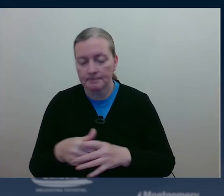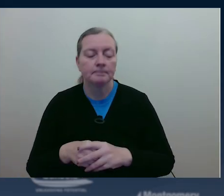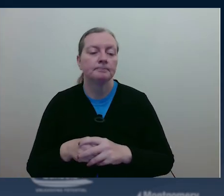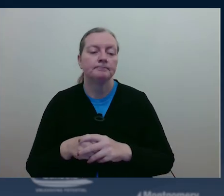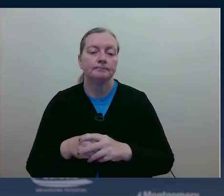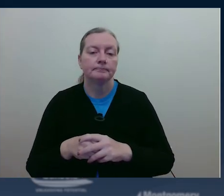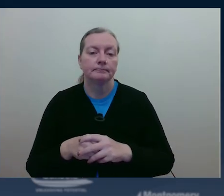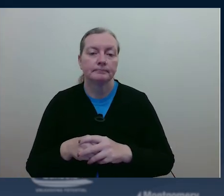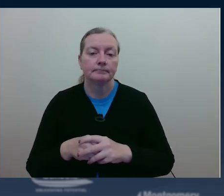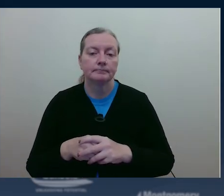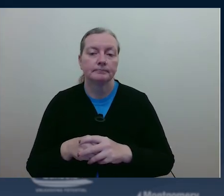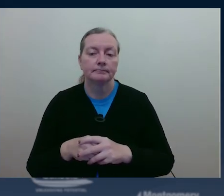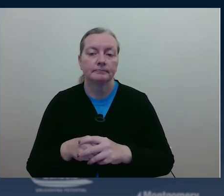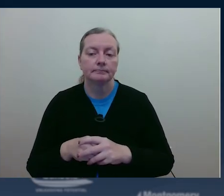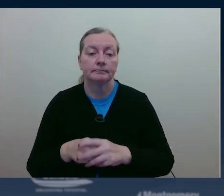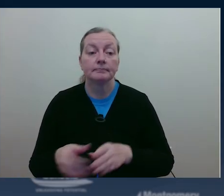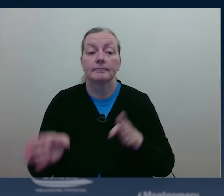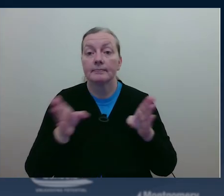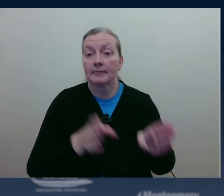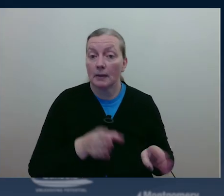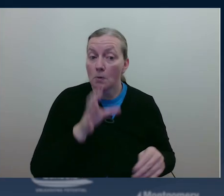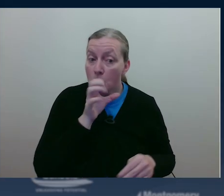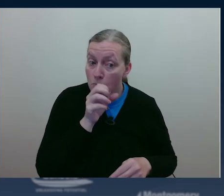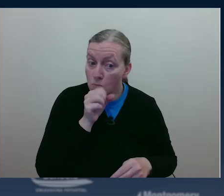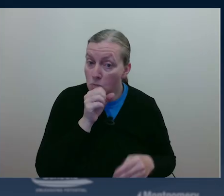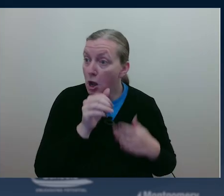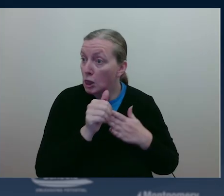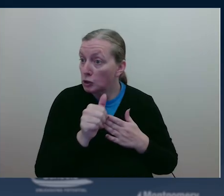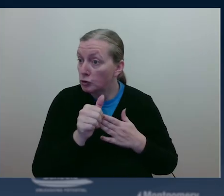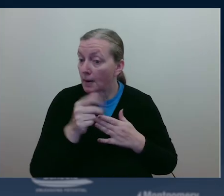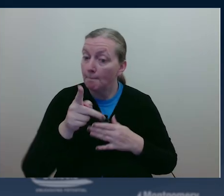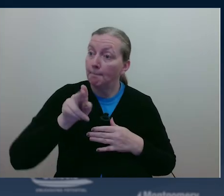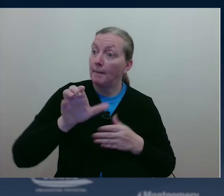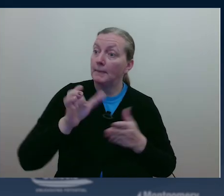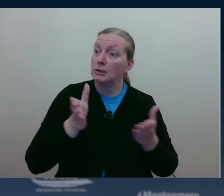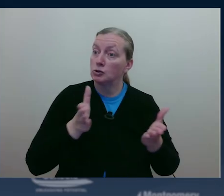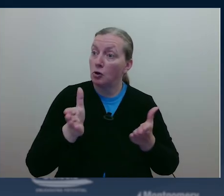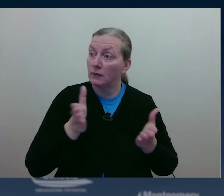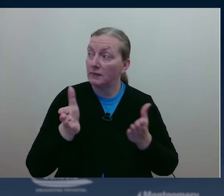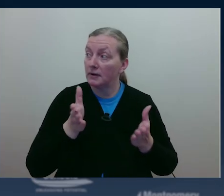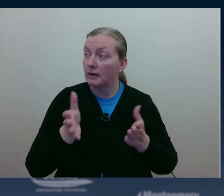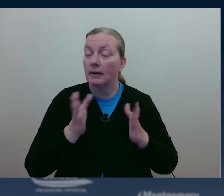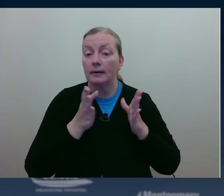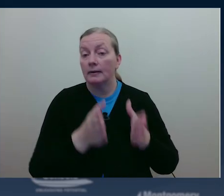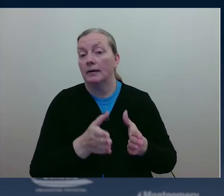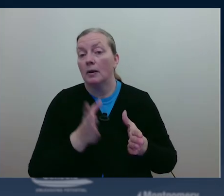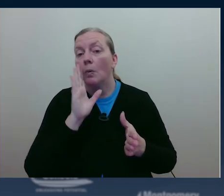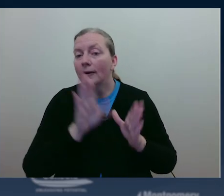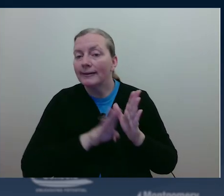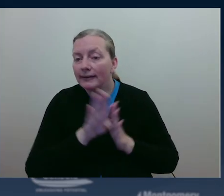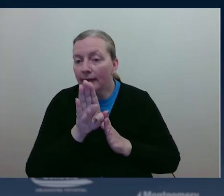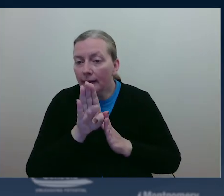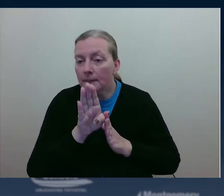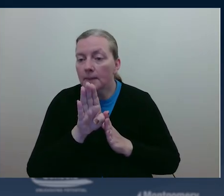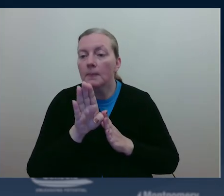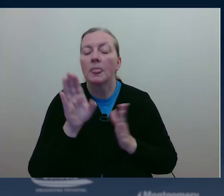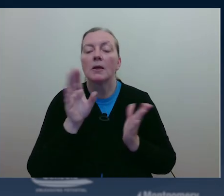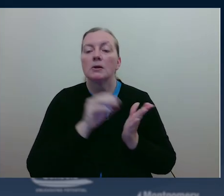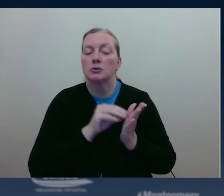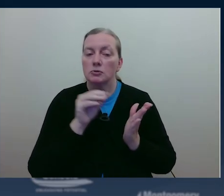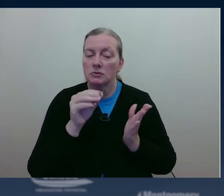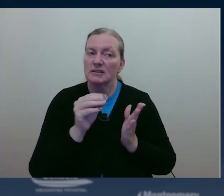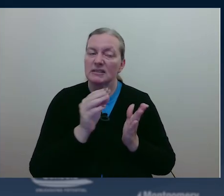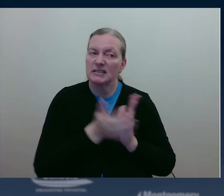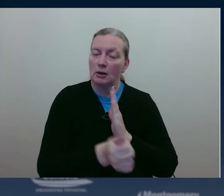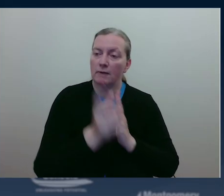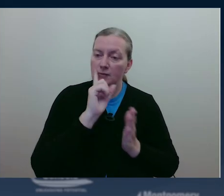theme is Leadership Public Service. And this theme will develop skills for our students to lead, teach, serve